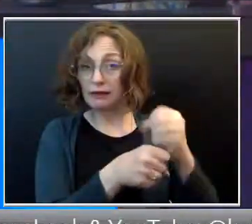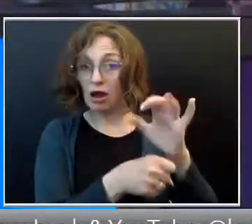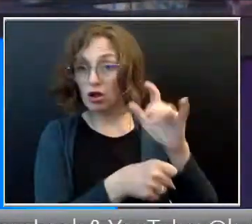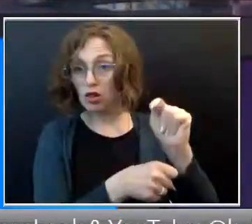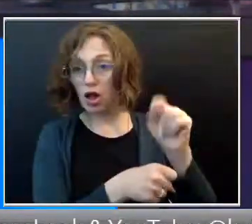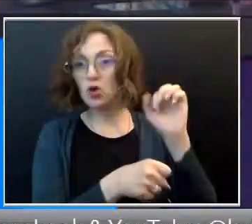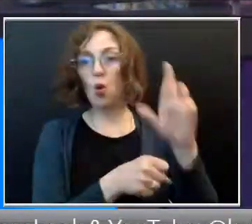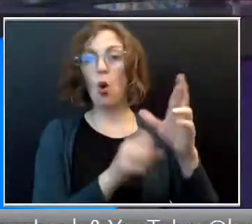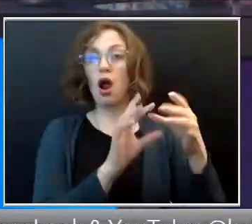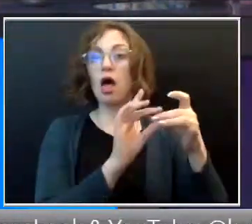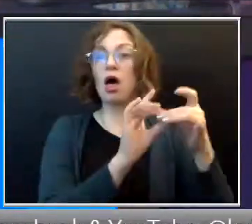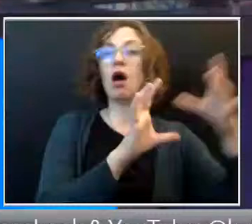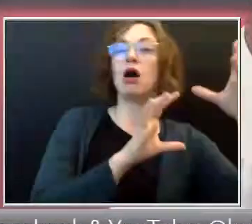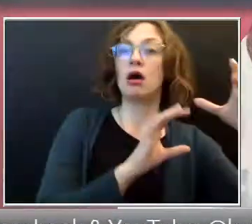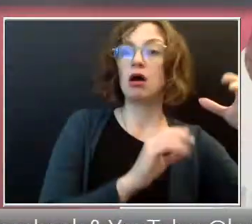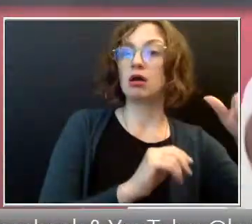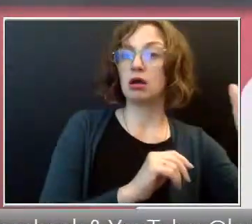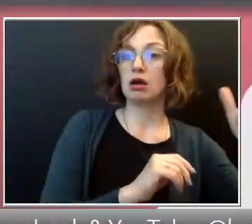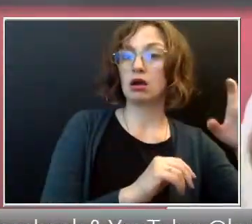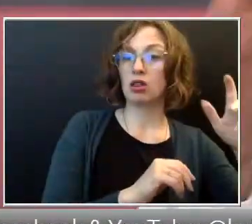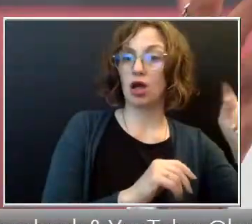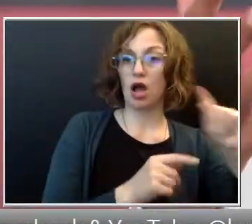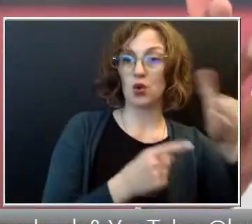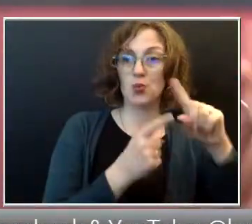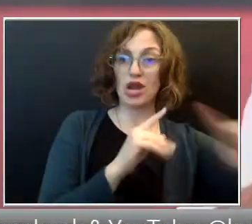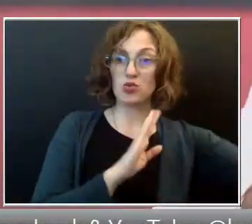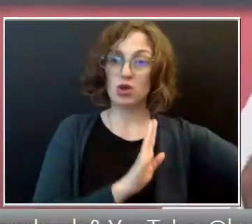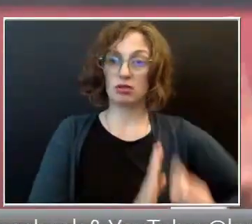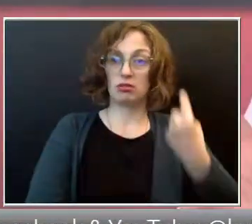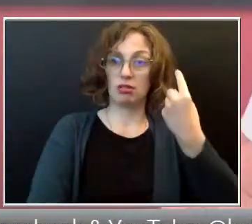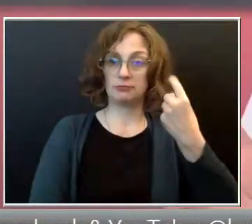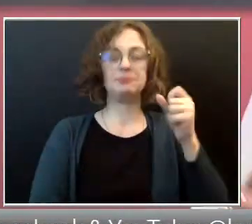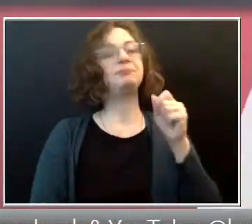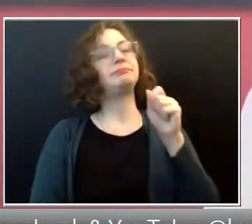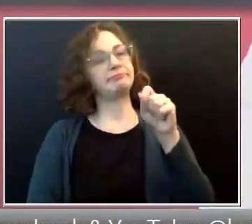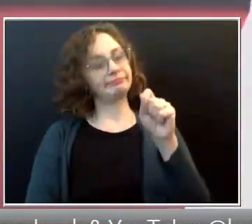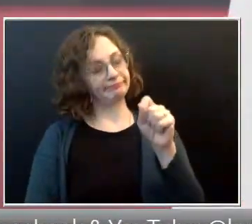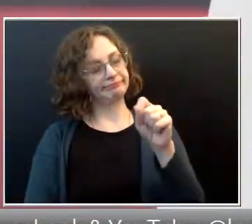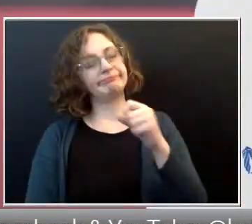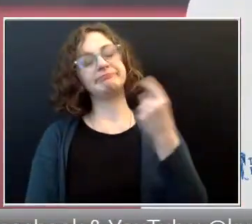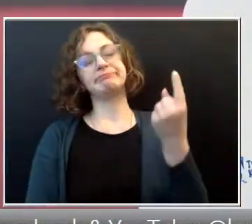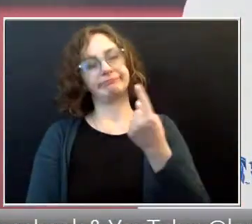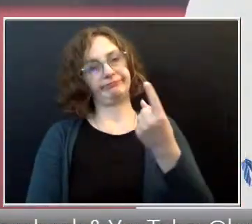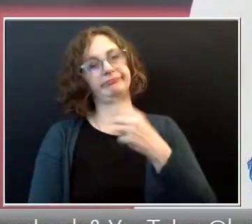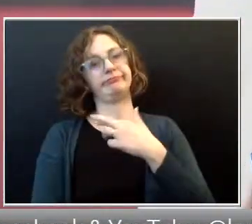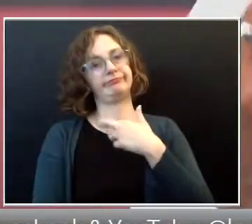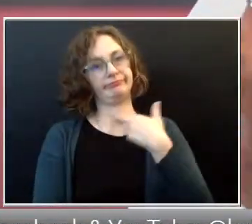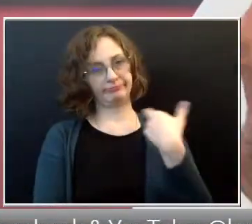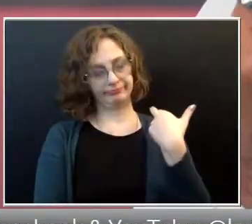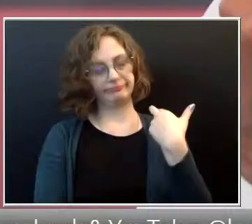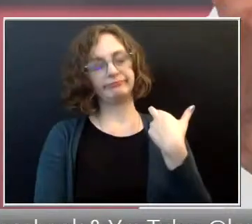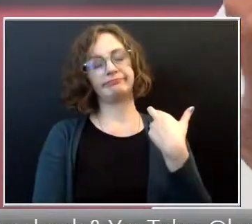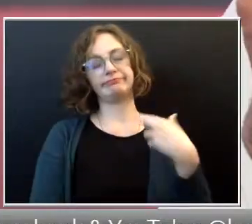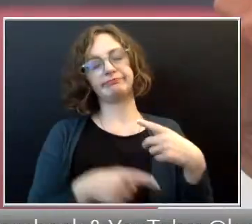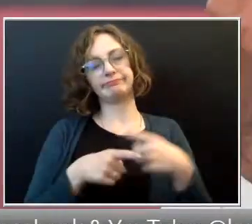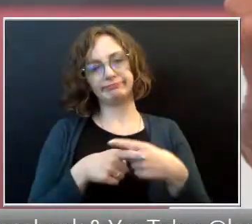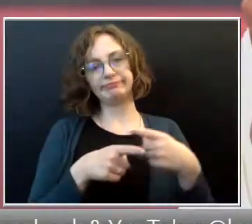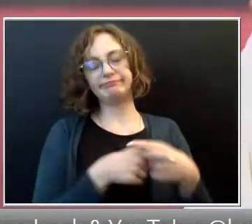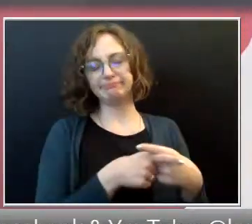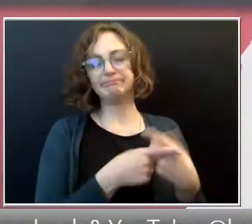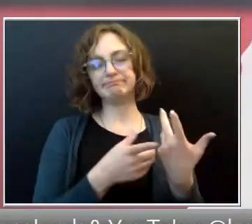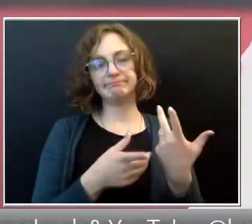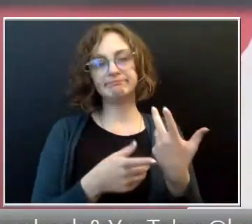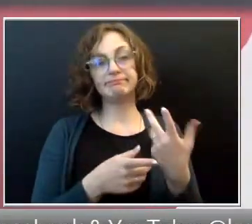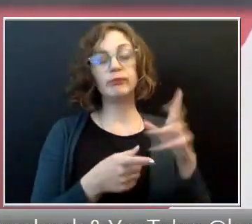yeah. So when we go up there, you know, there's always a risk of causing, you know, of any complications. So when we pull it